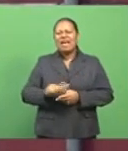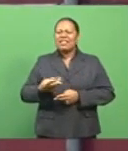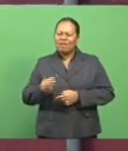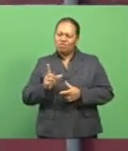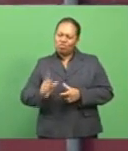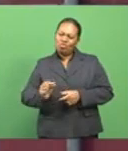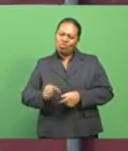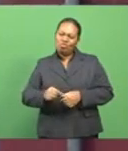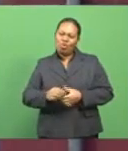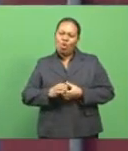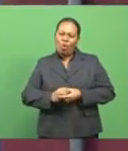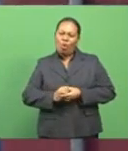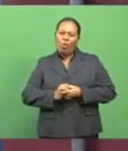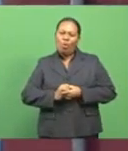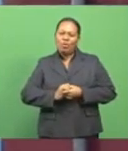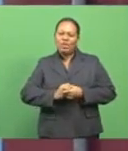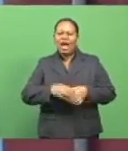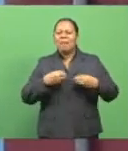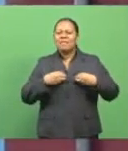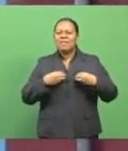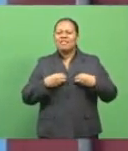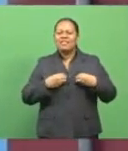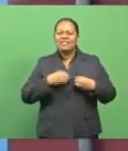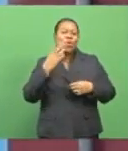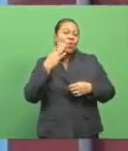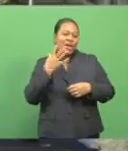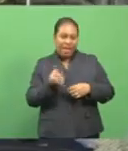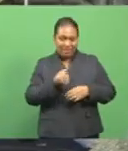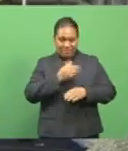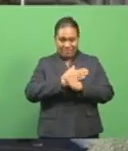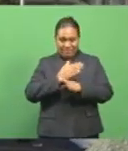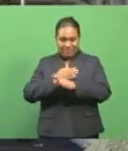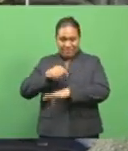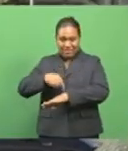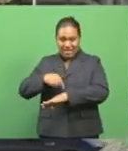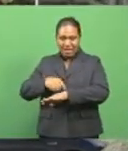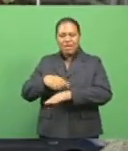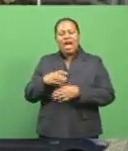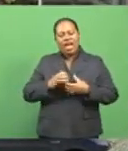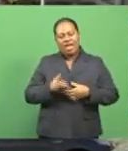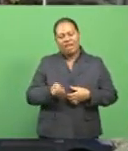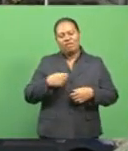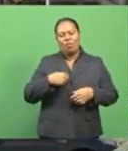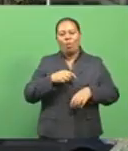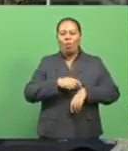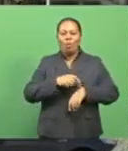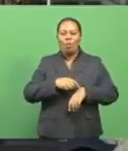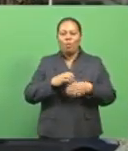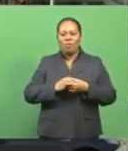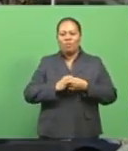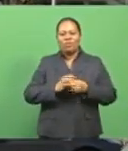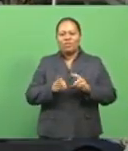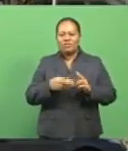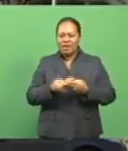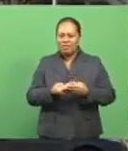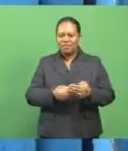am operating a canteen at home during this lockdown period. Good with time to spend with the family, and it's safe as